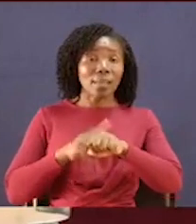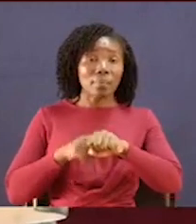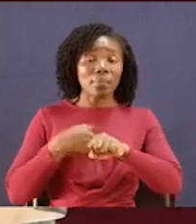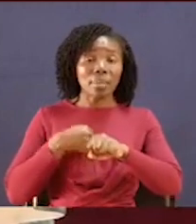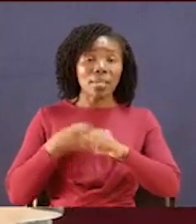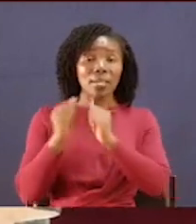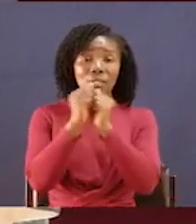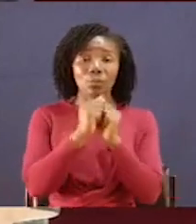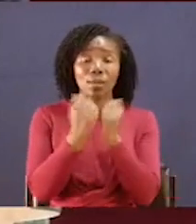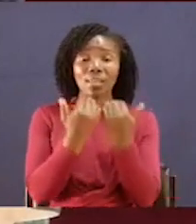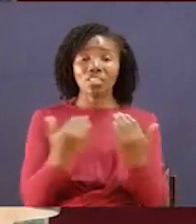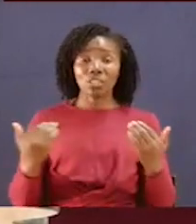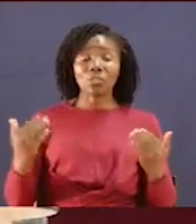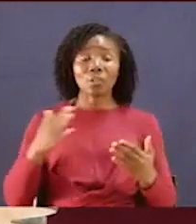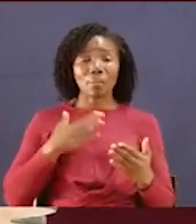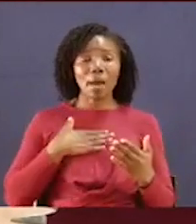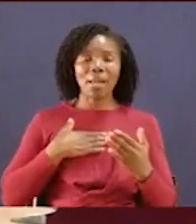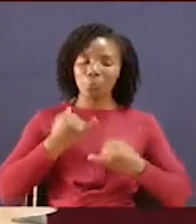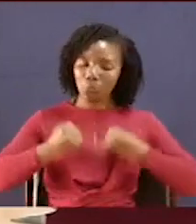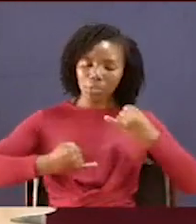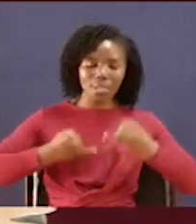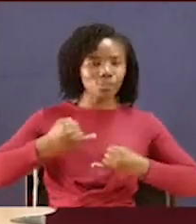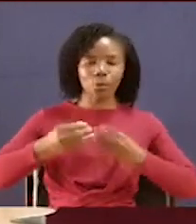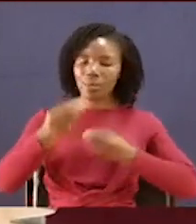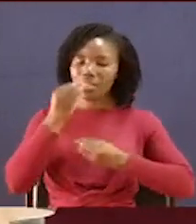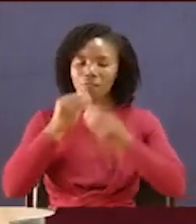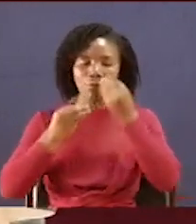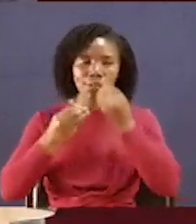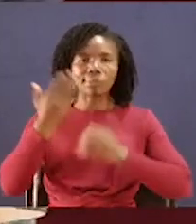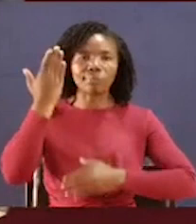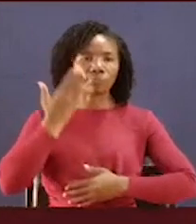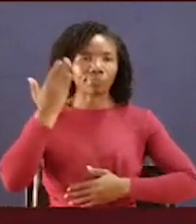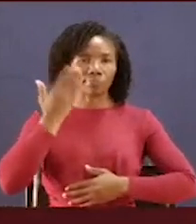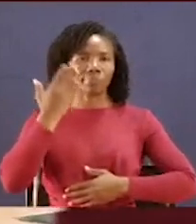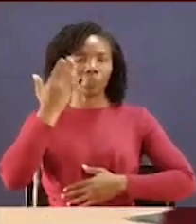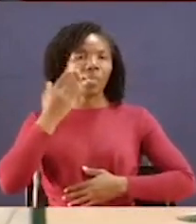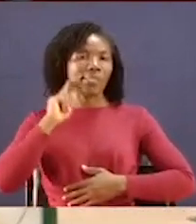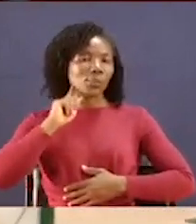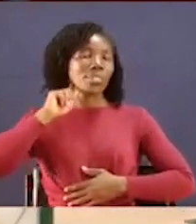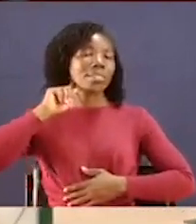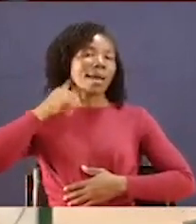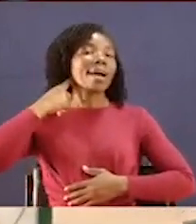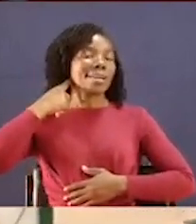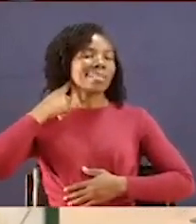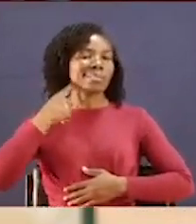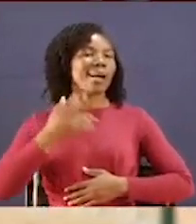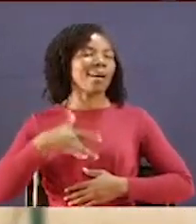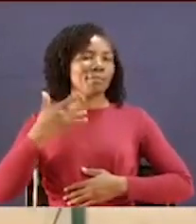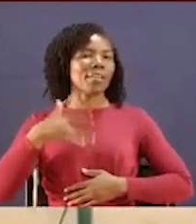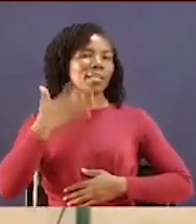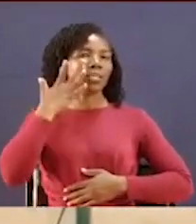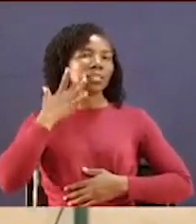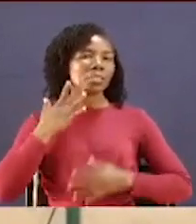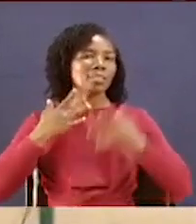we enjoyed those ribs, and they were long, they were nice. The meat was fibrous. It was coming out easy. You know the way, you just pull